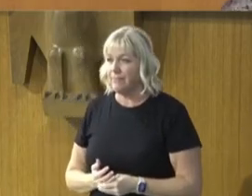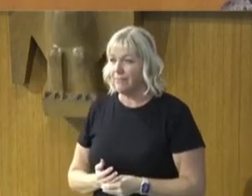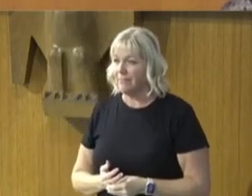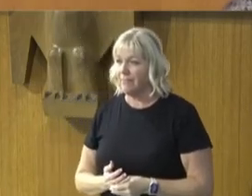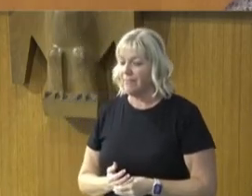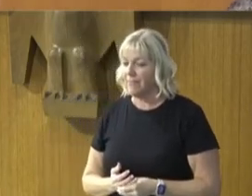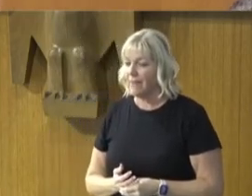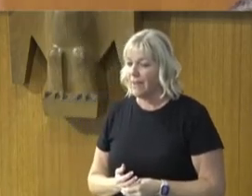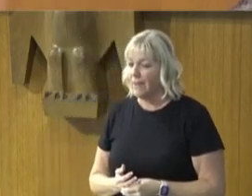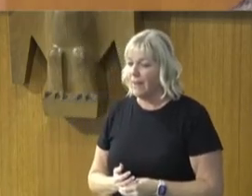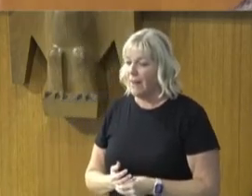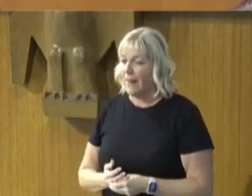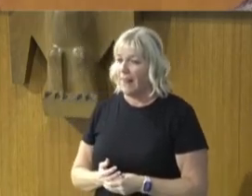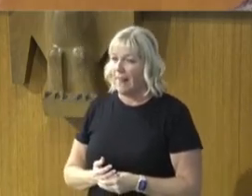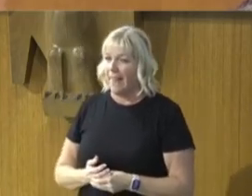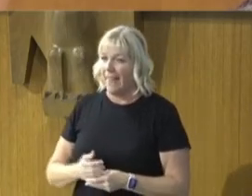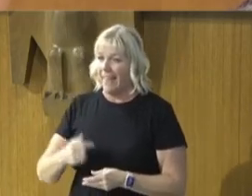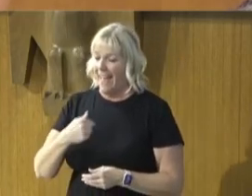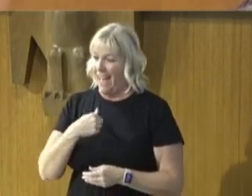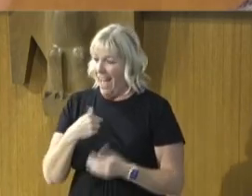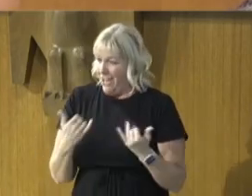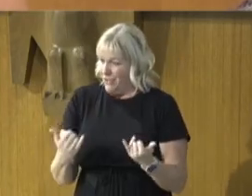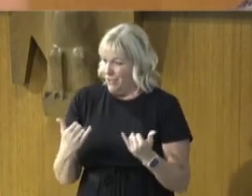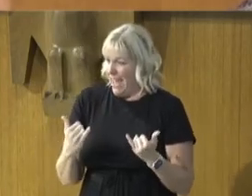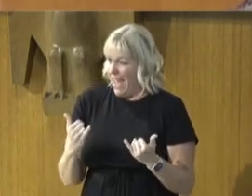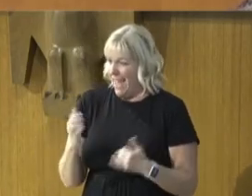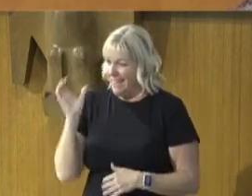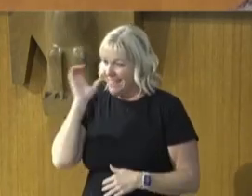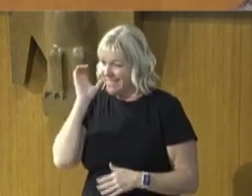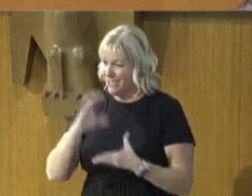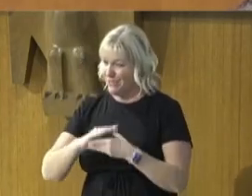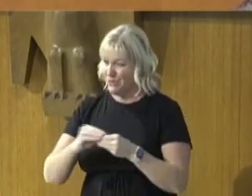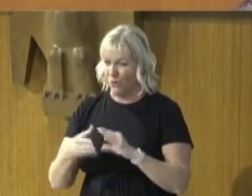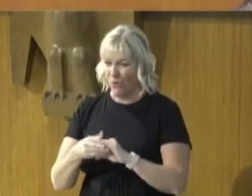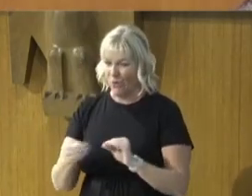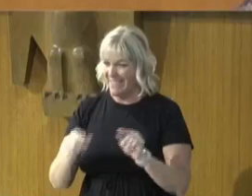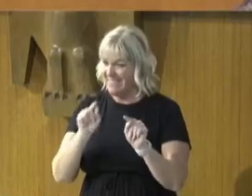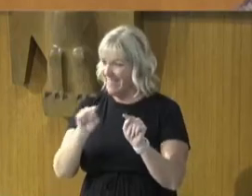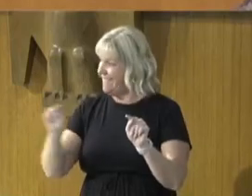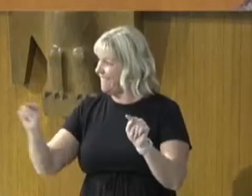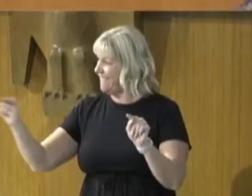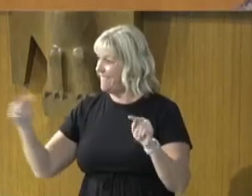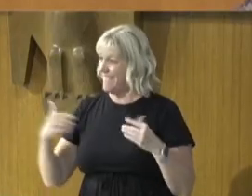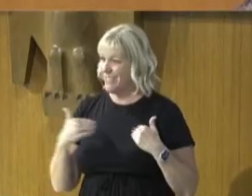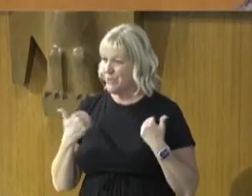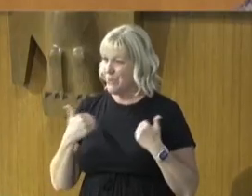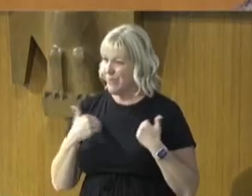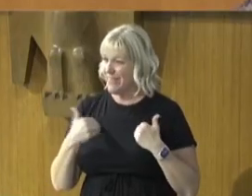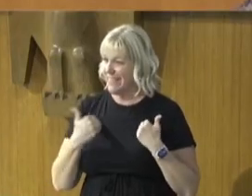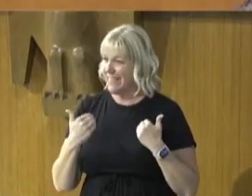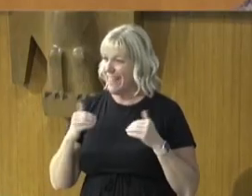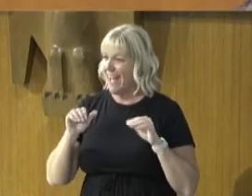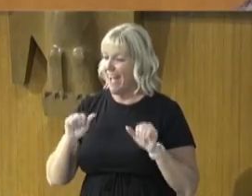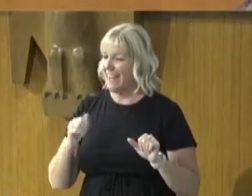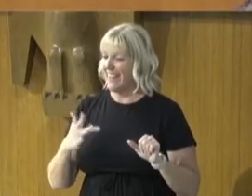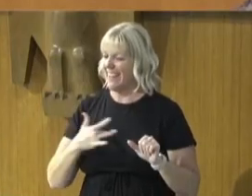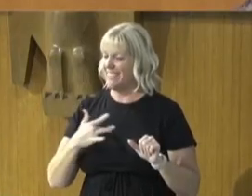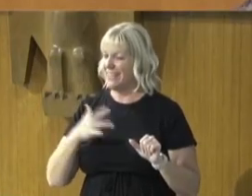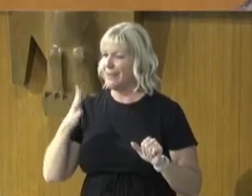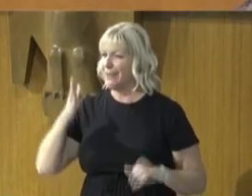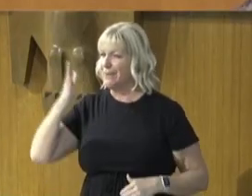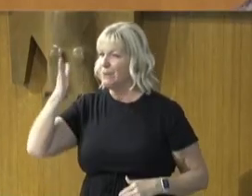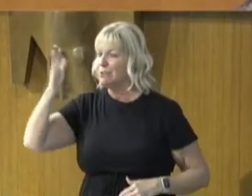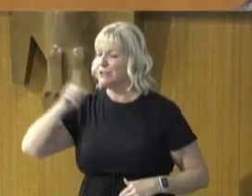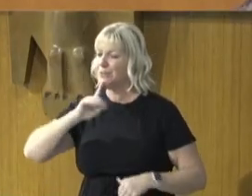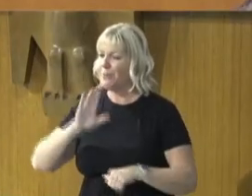these stories of our beloved youth of this church. And I hear the promise of the future in their stories and in